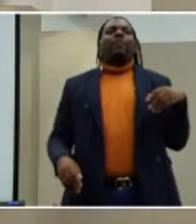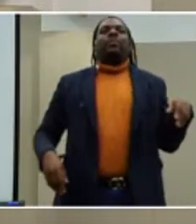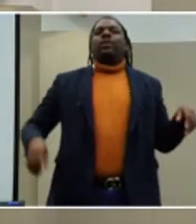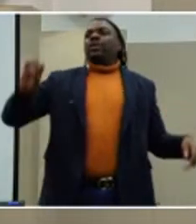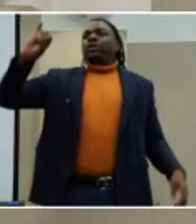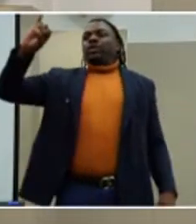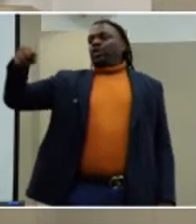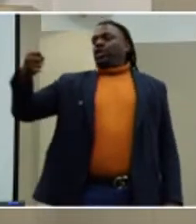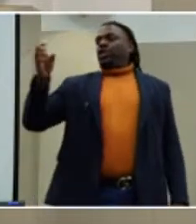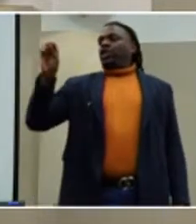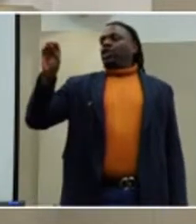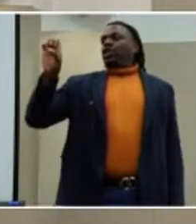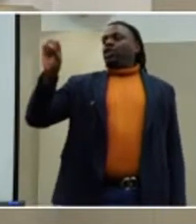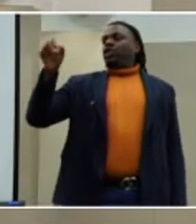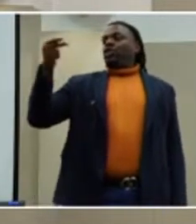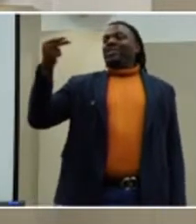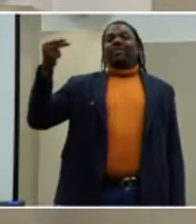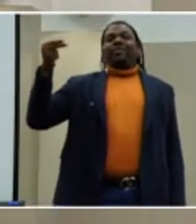Joseph Castley.